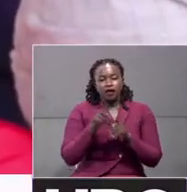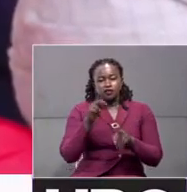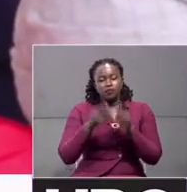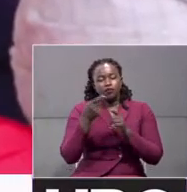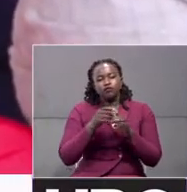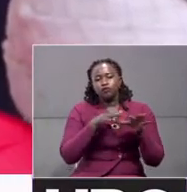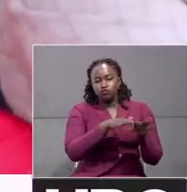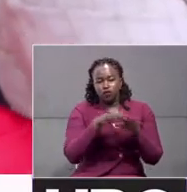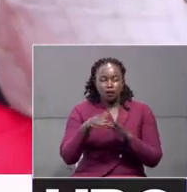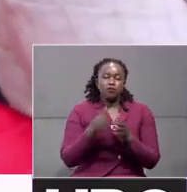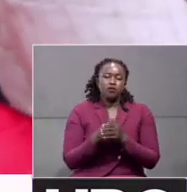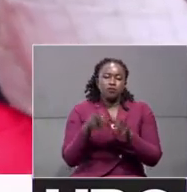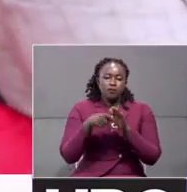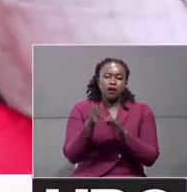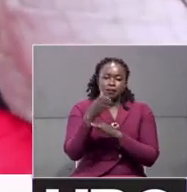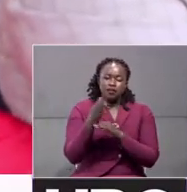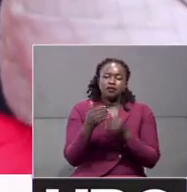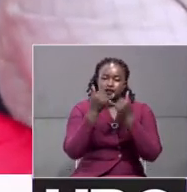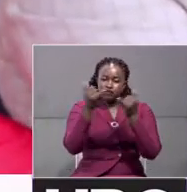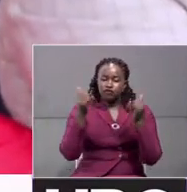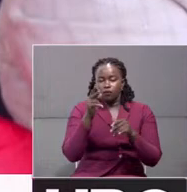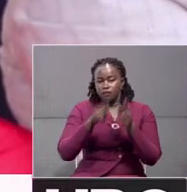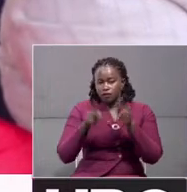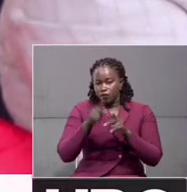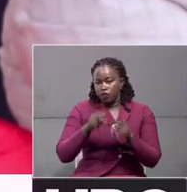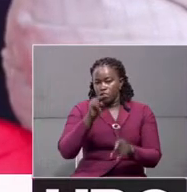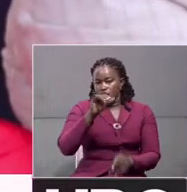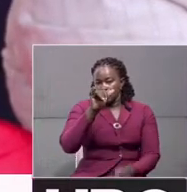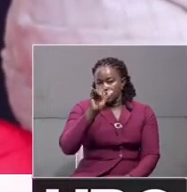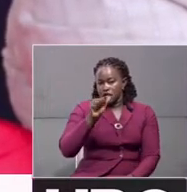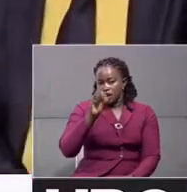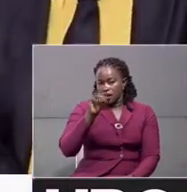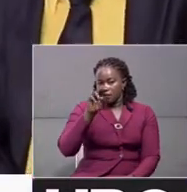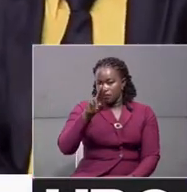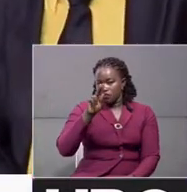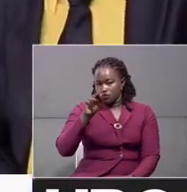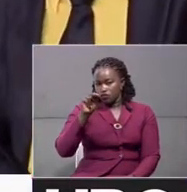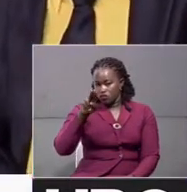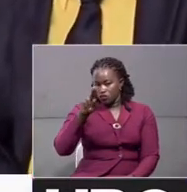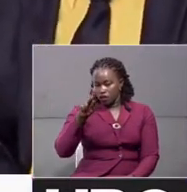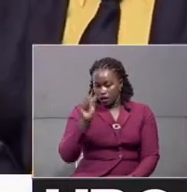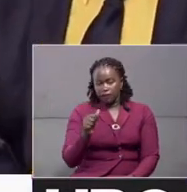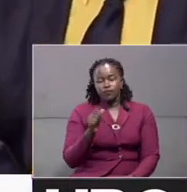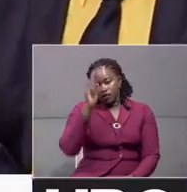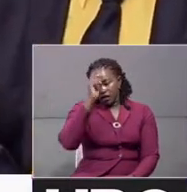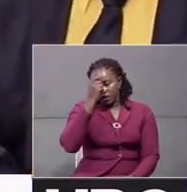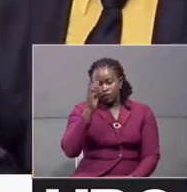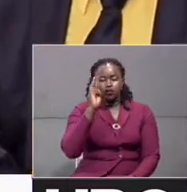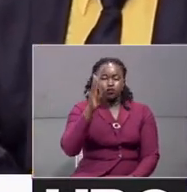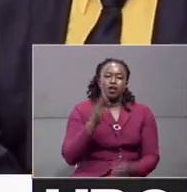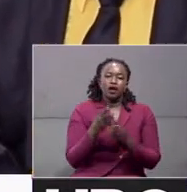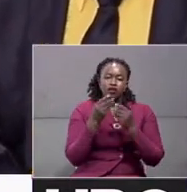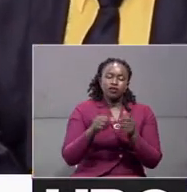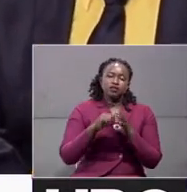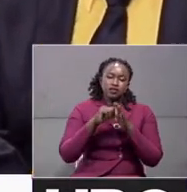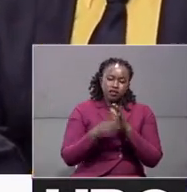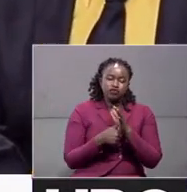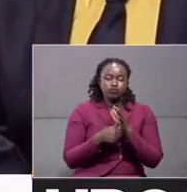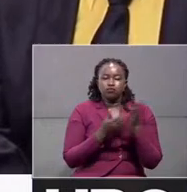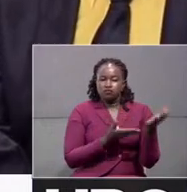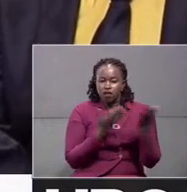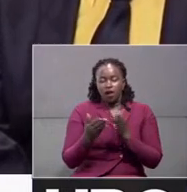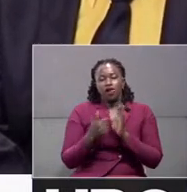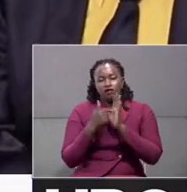The Prime Minister assured the people of Nyamunuka Town Council that the government will address issues raised, such